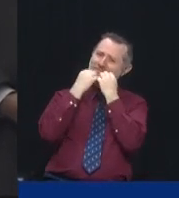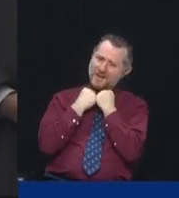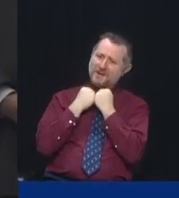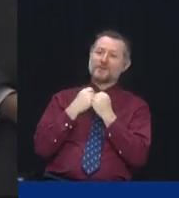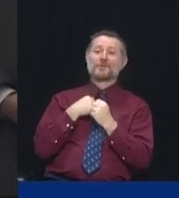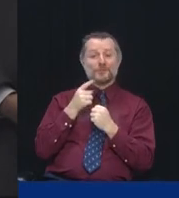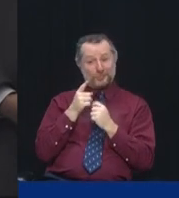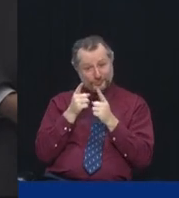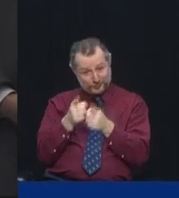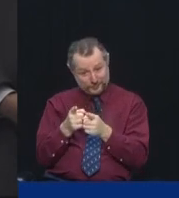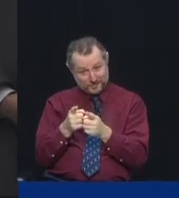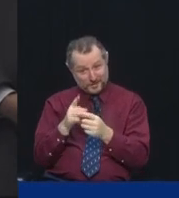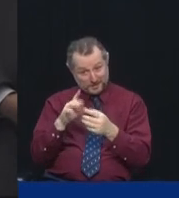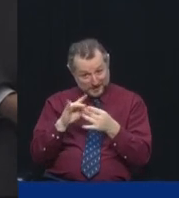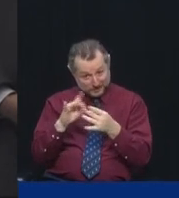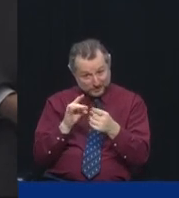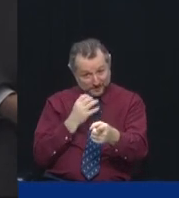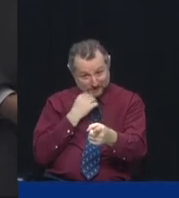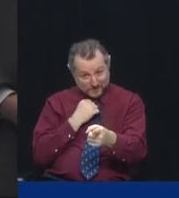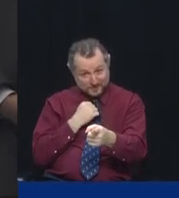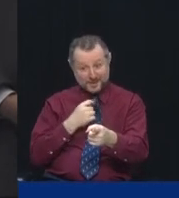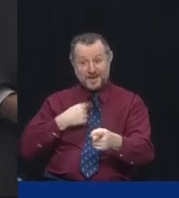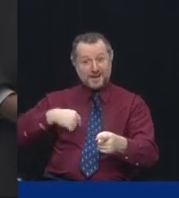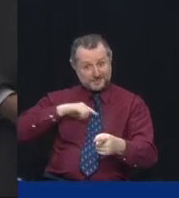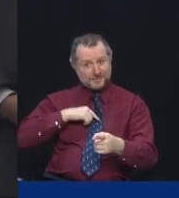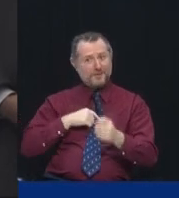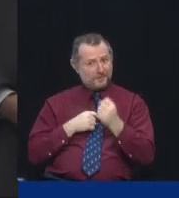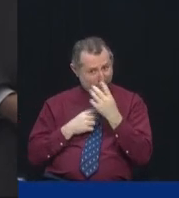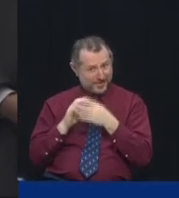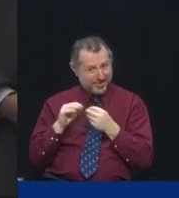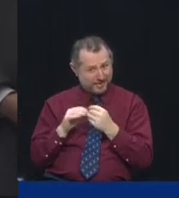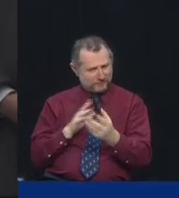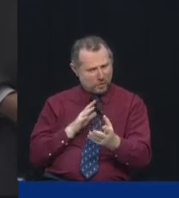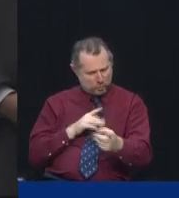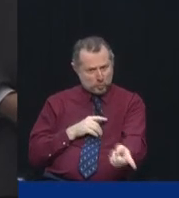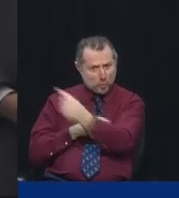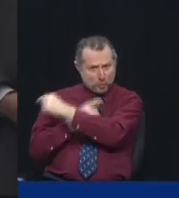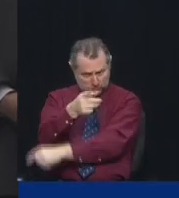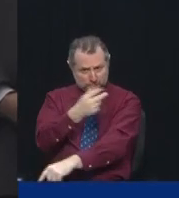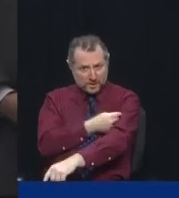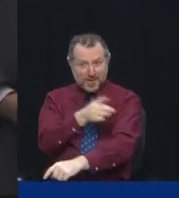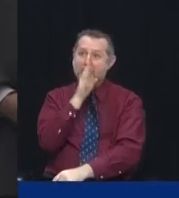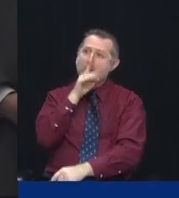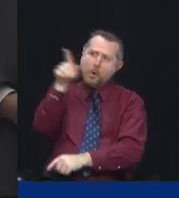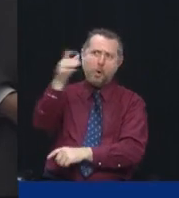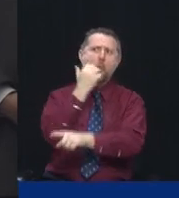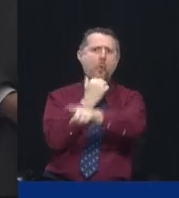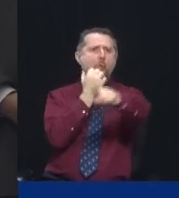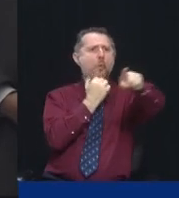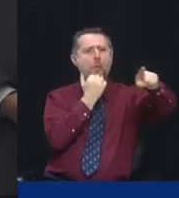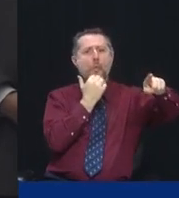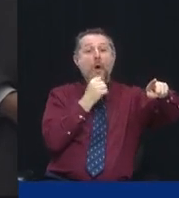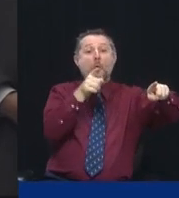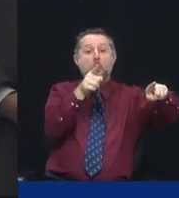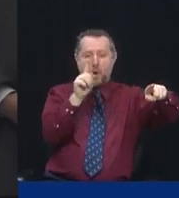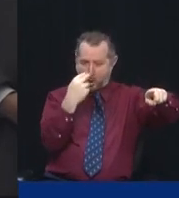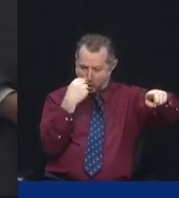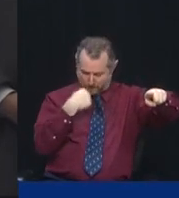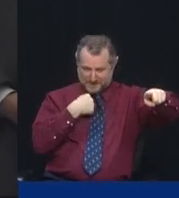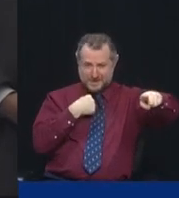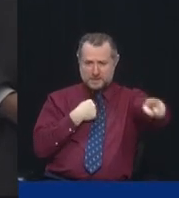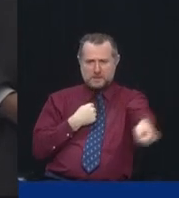You want to say you care about us? Get the vaccine. And say, you know what, I got the vaccine. I wasn't